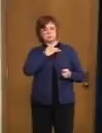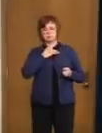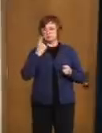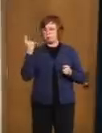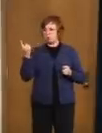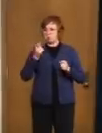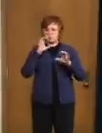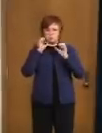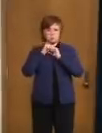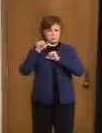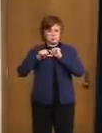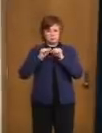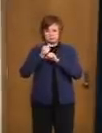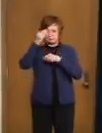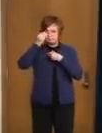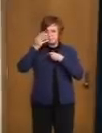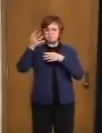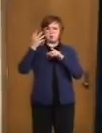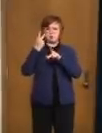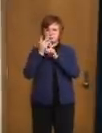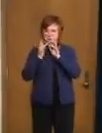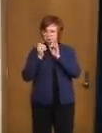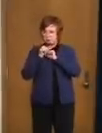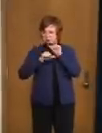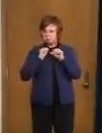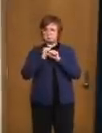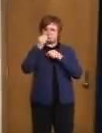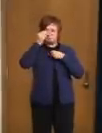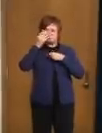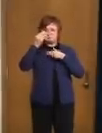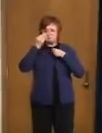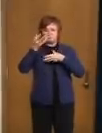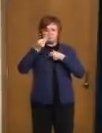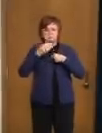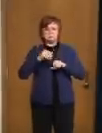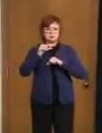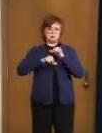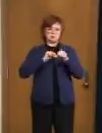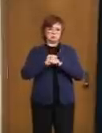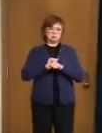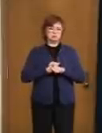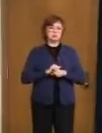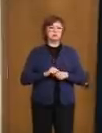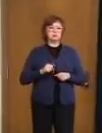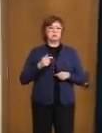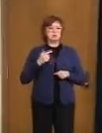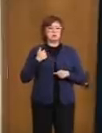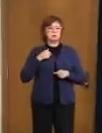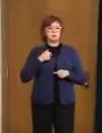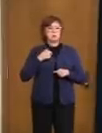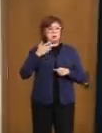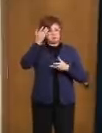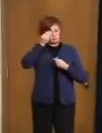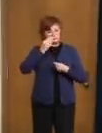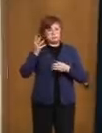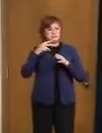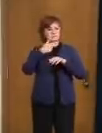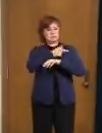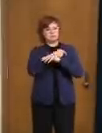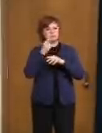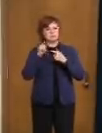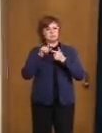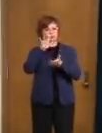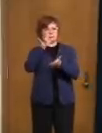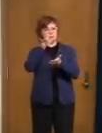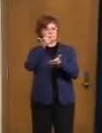always improving as that we receive the vaccines into our central hubs and then disperse them out from